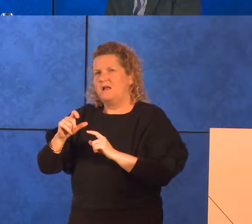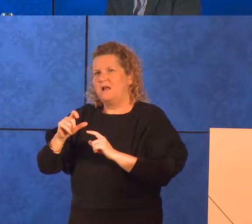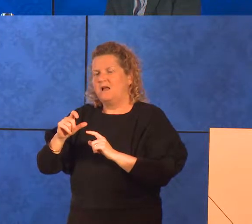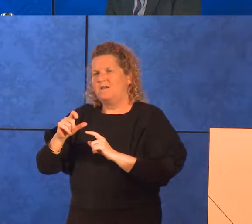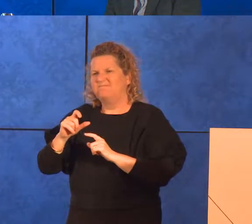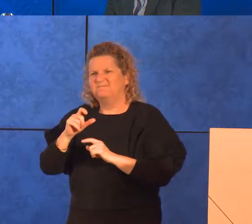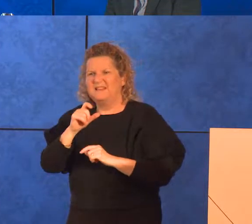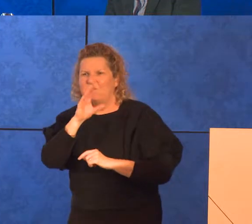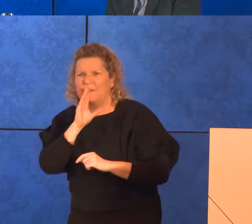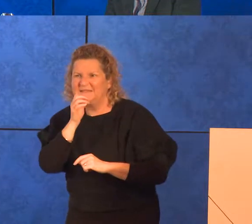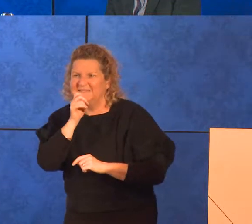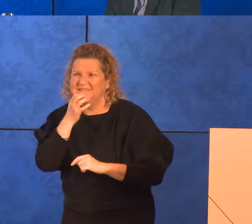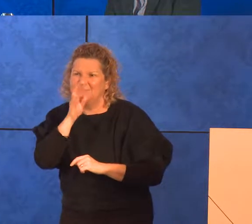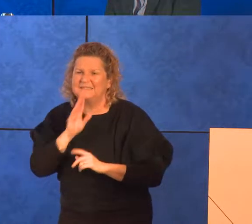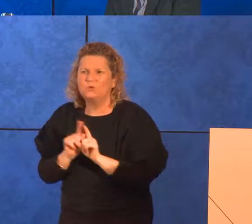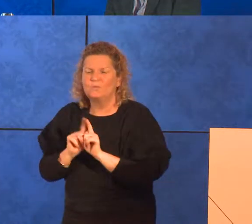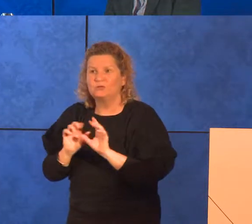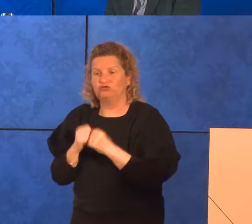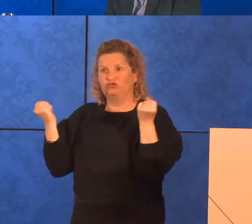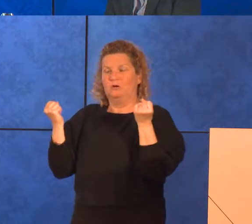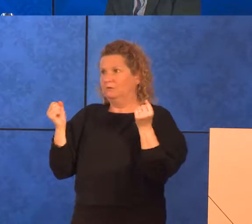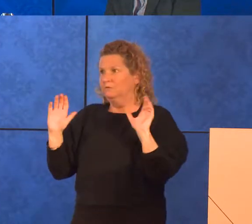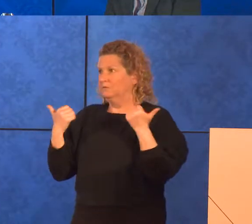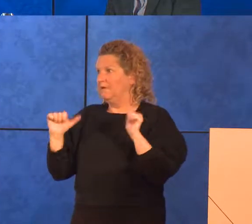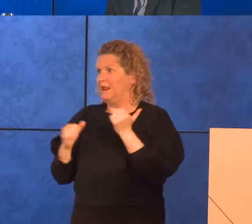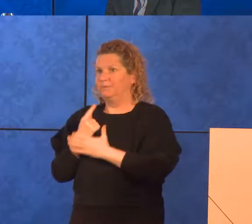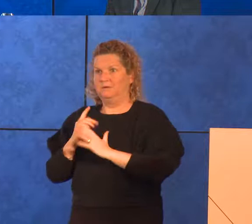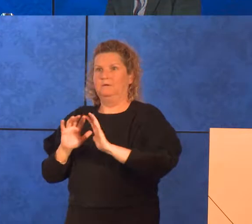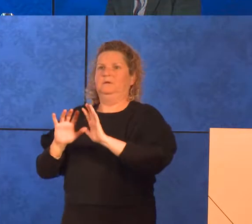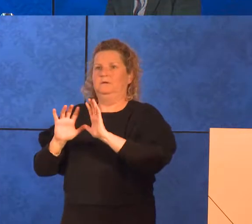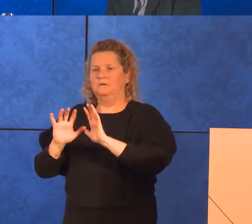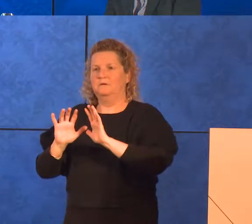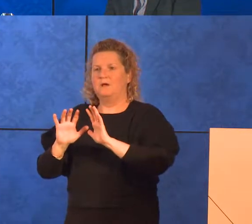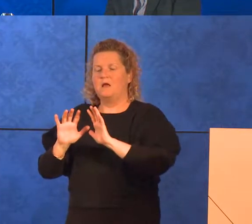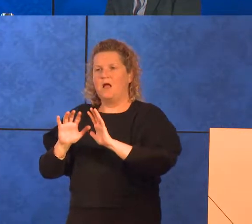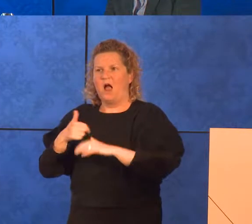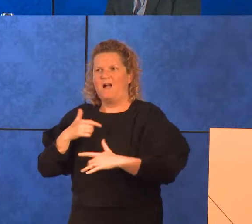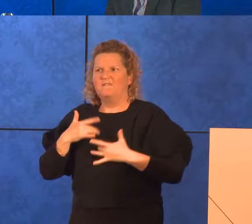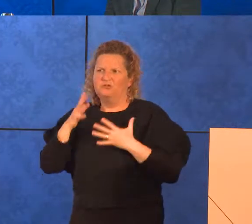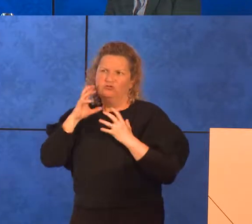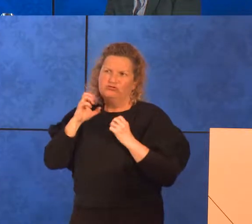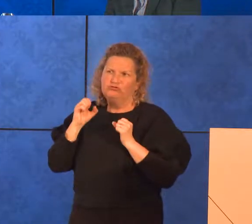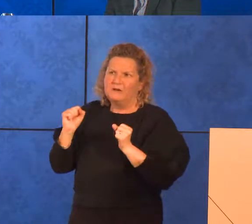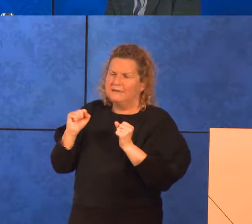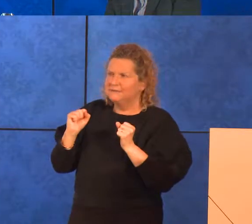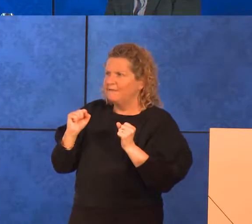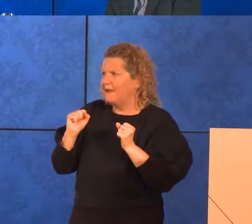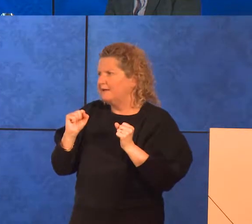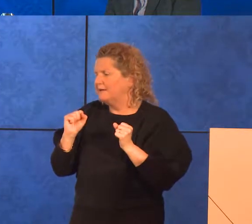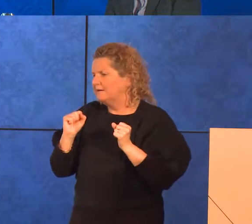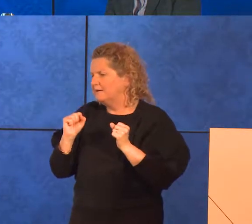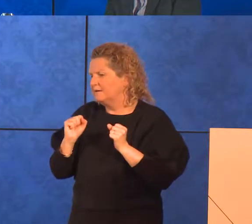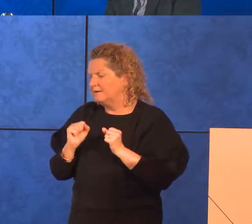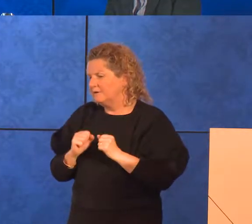was finally going to happen. And like Meg's point, you know, I would stress that, you know, we know